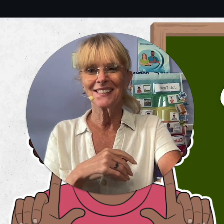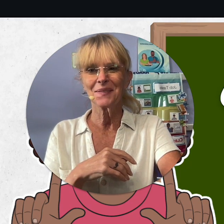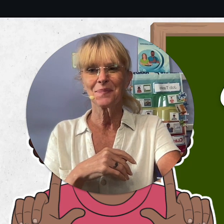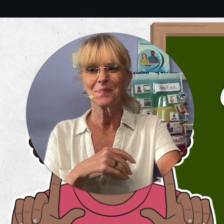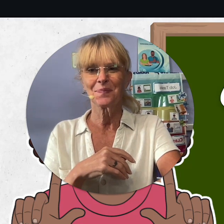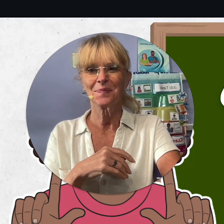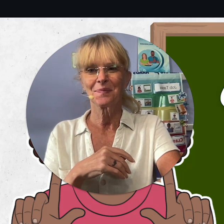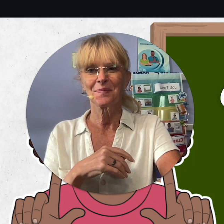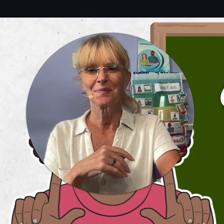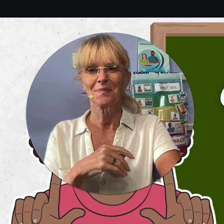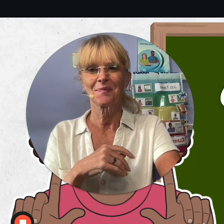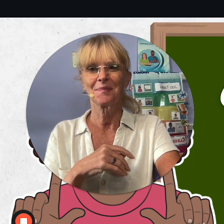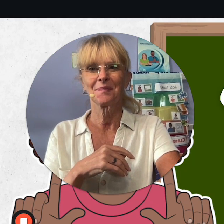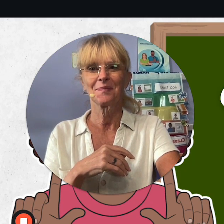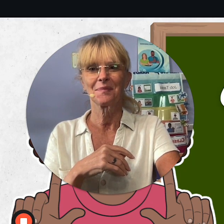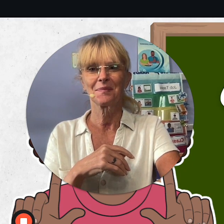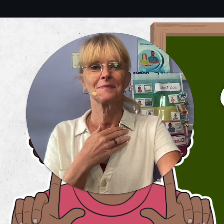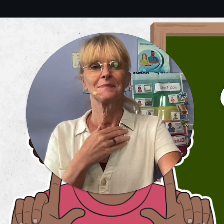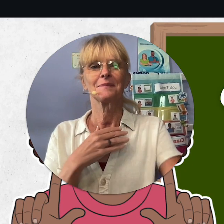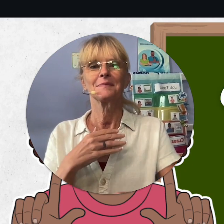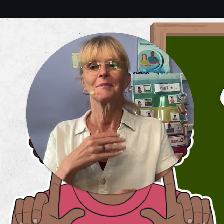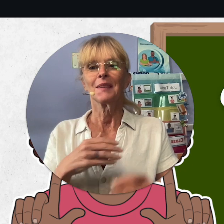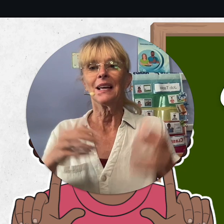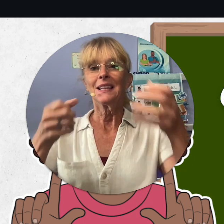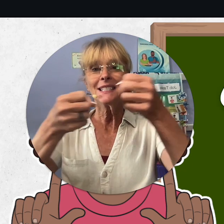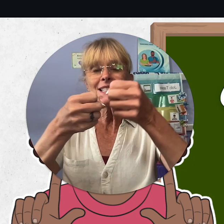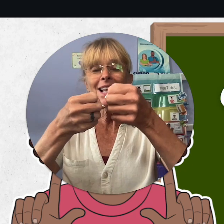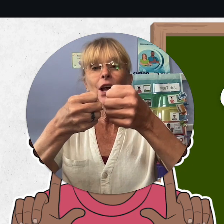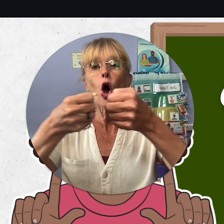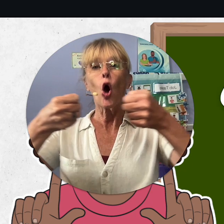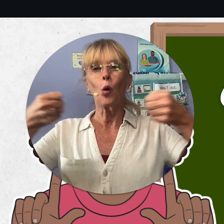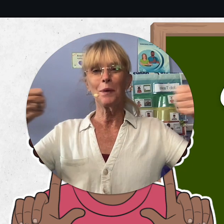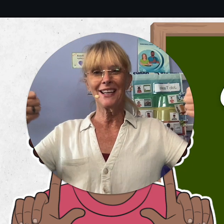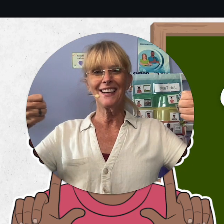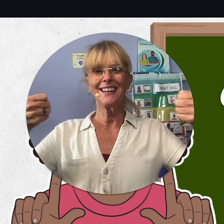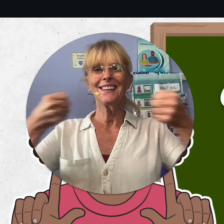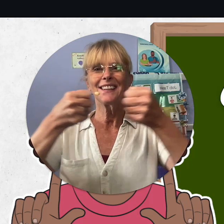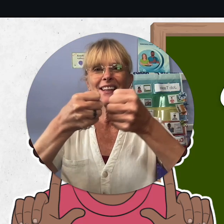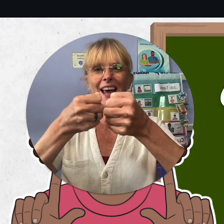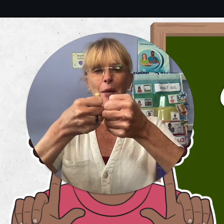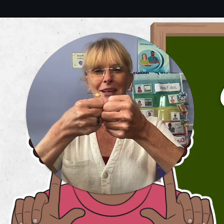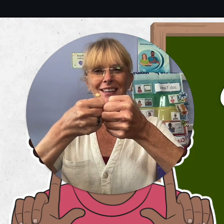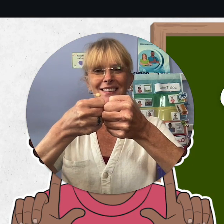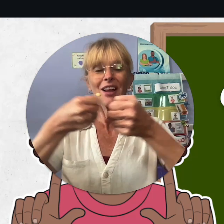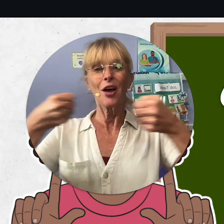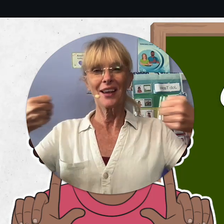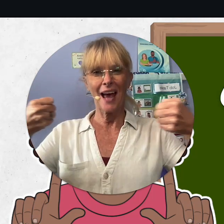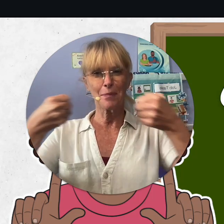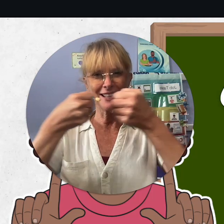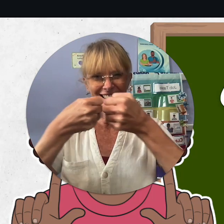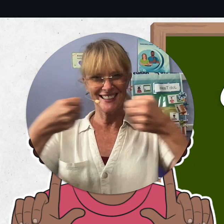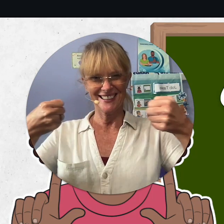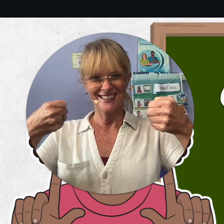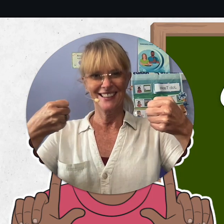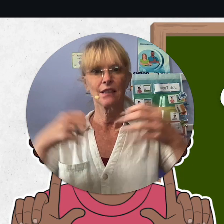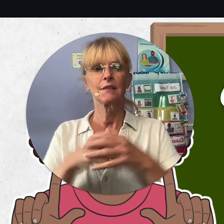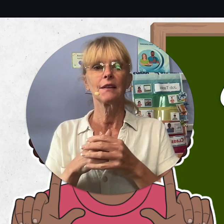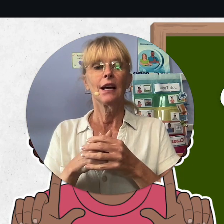cabinet. This is like opening the cabinet. Cabinet.